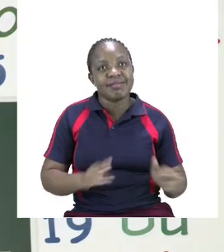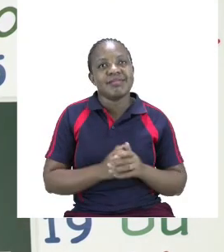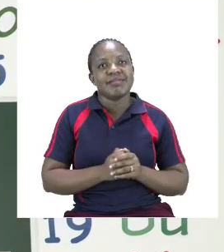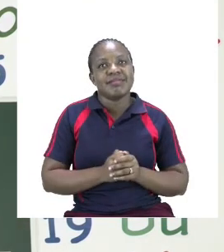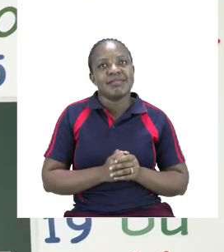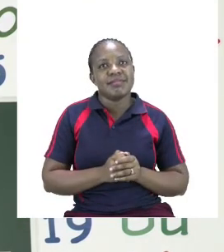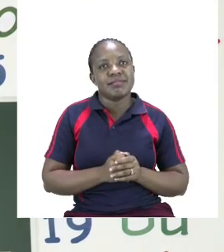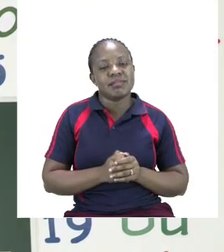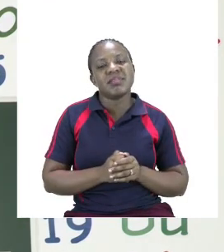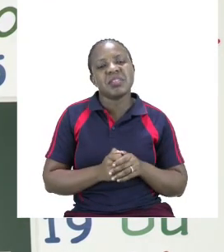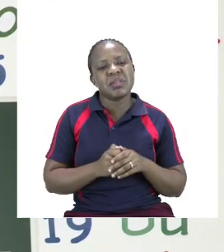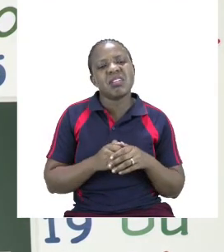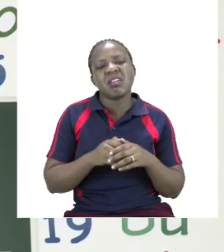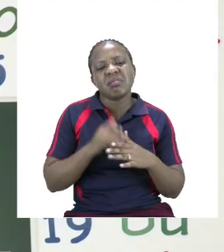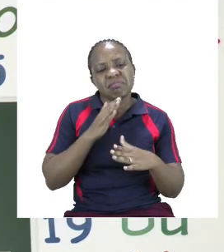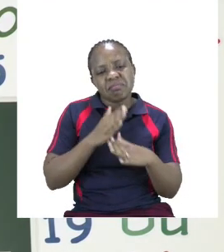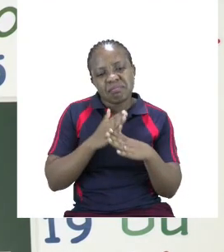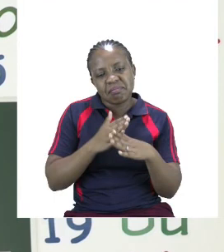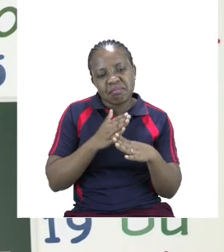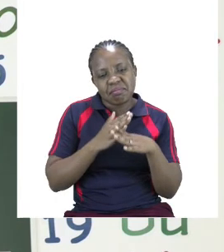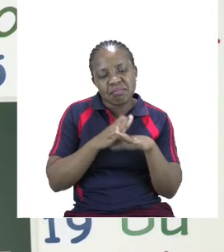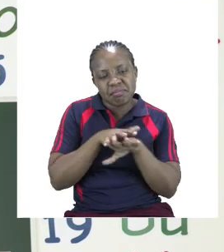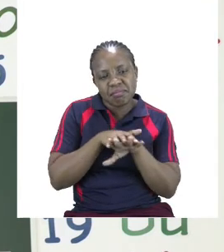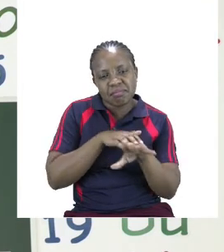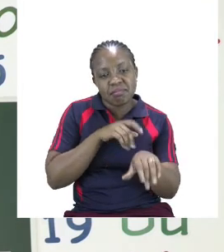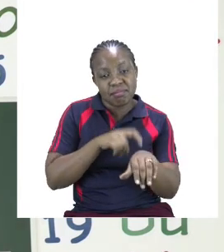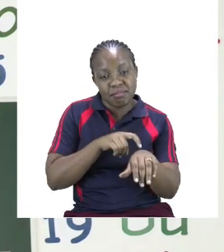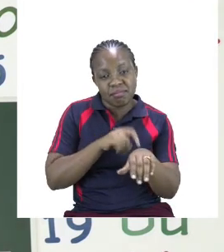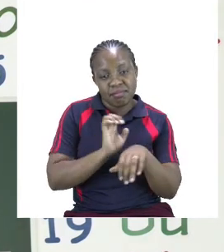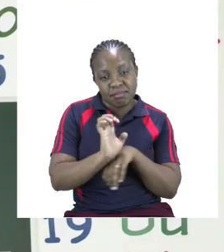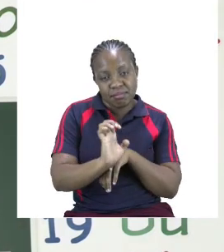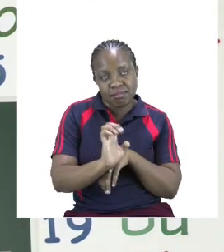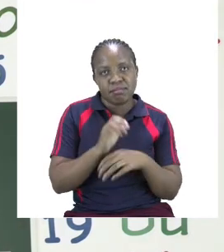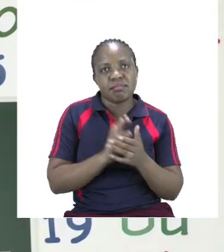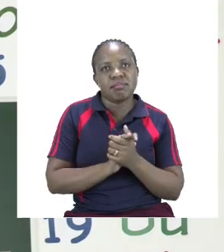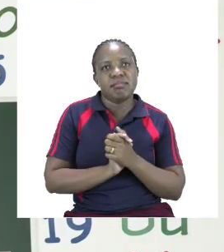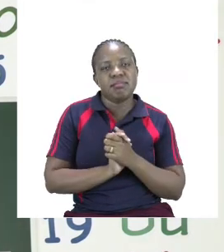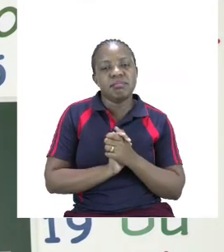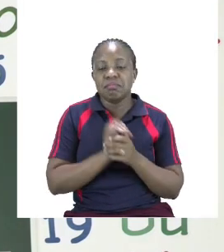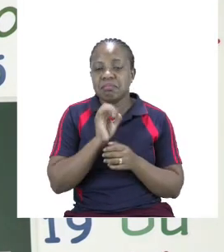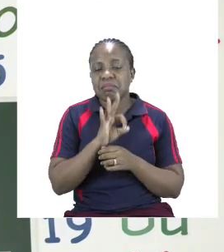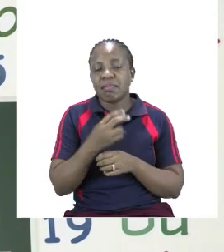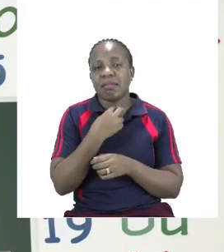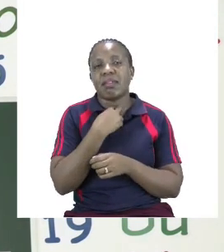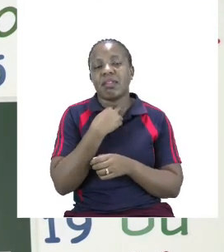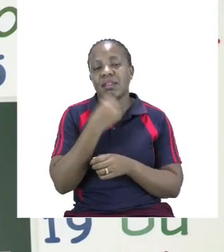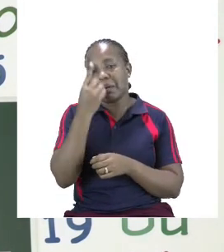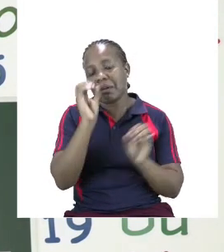finish up by yourselves. And if you don't know anything, please ask for help.